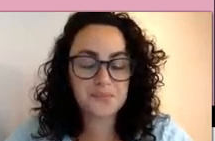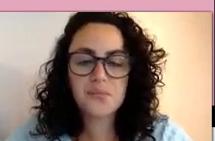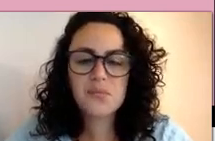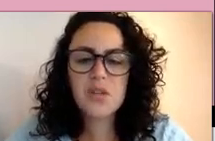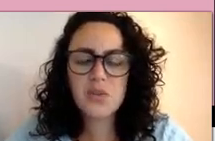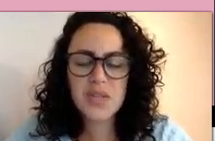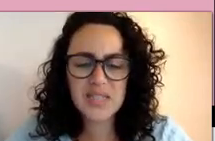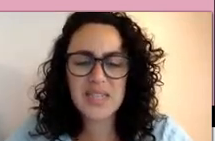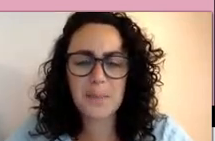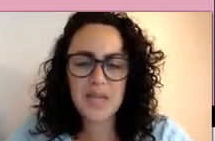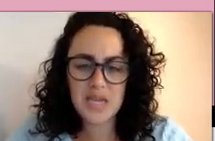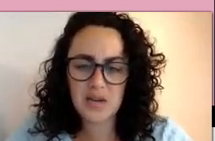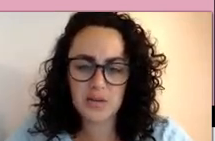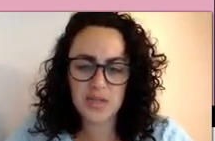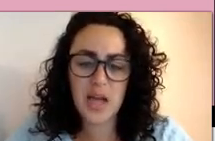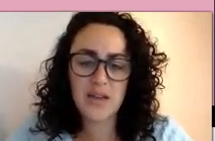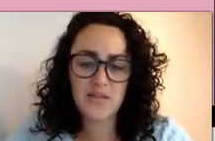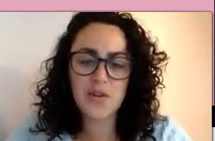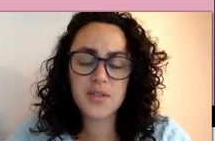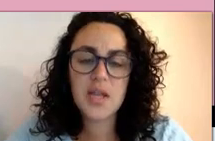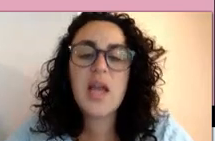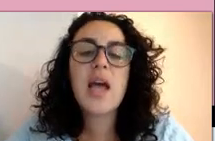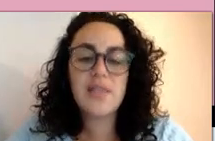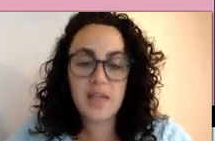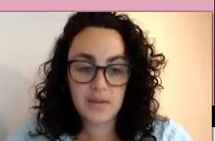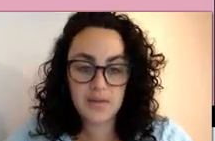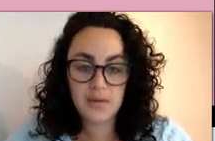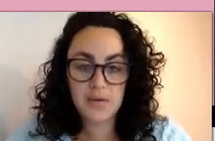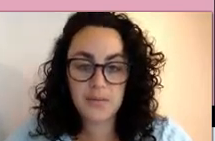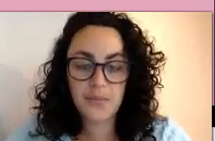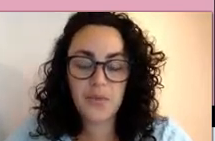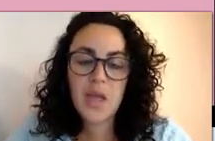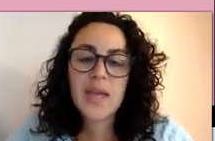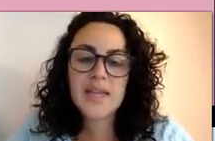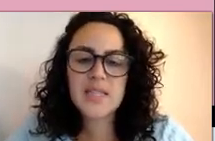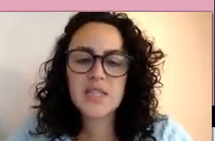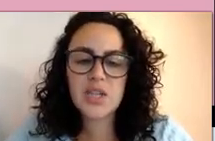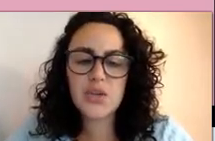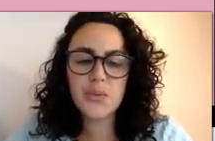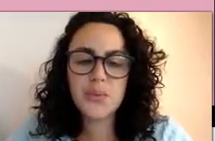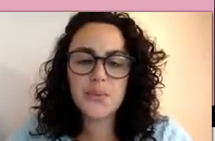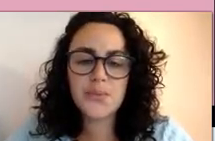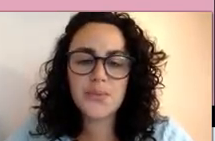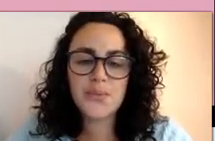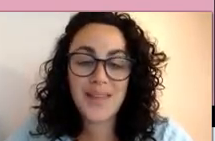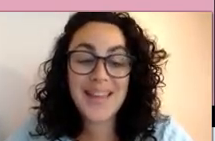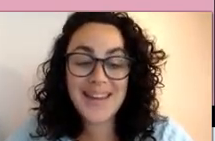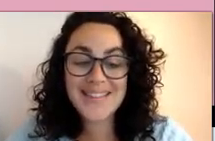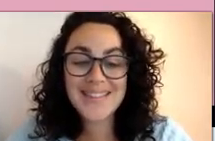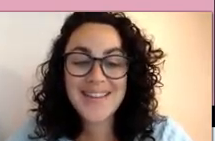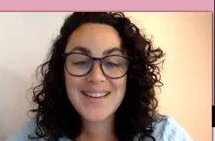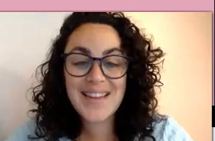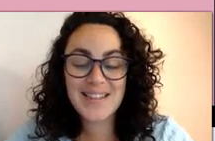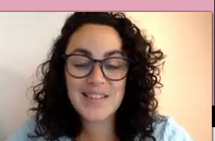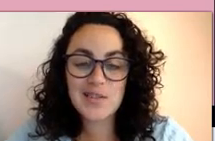side. So this is a P. It goes the line first and then the circle. Is this a Q? It